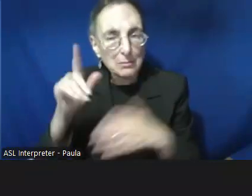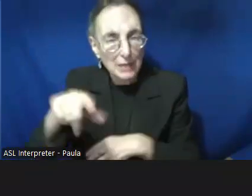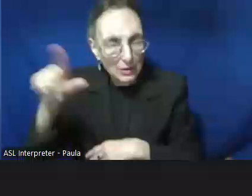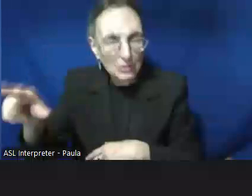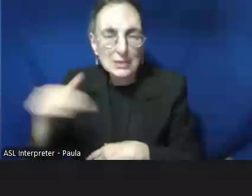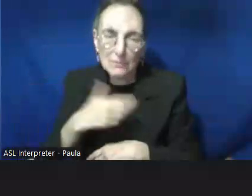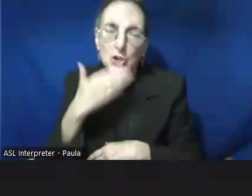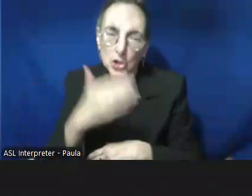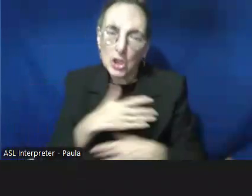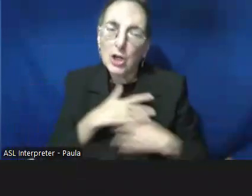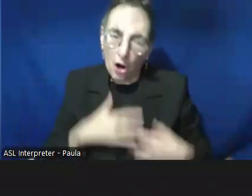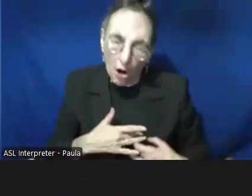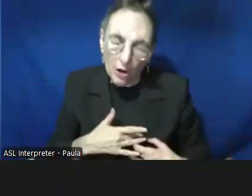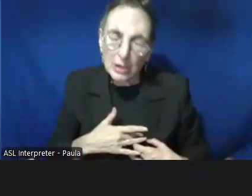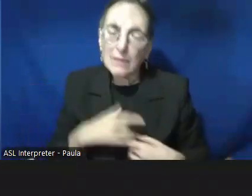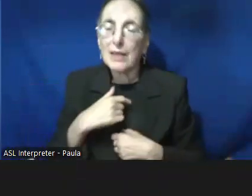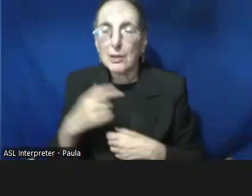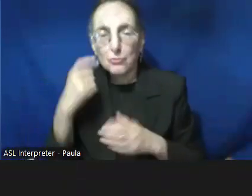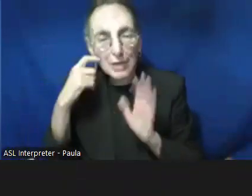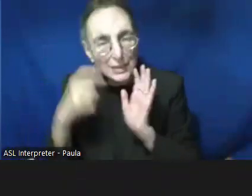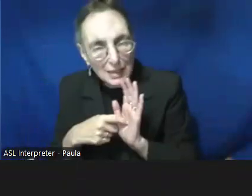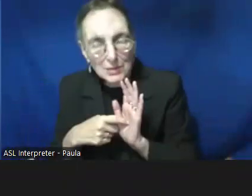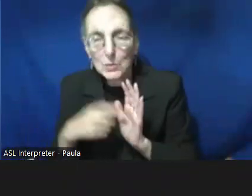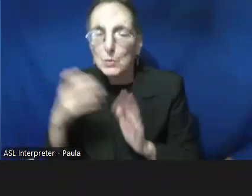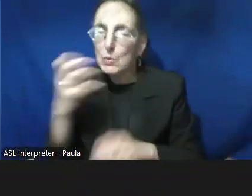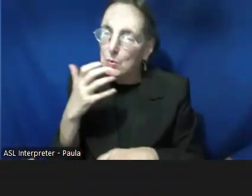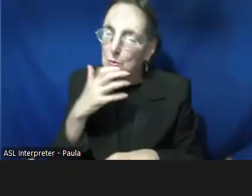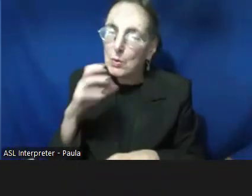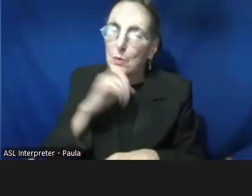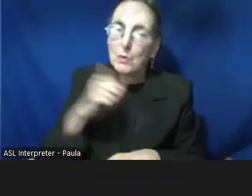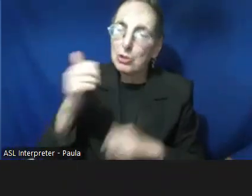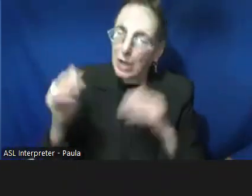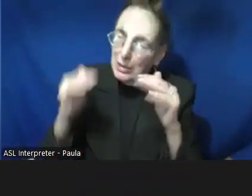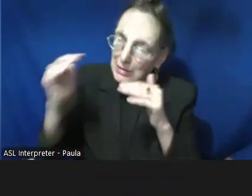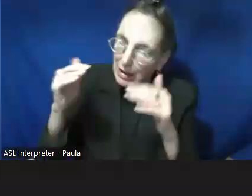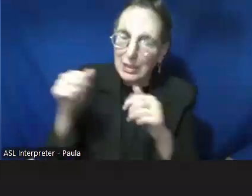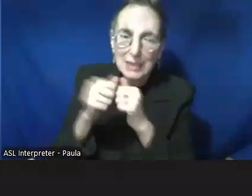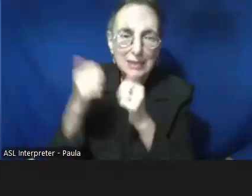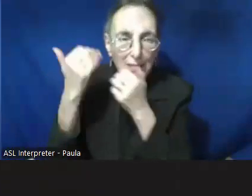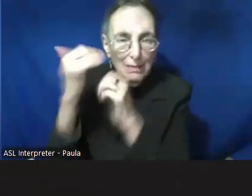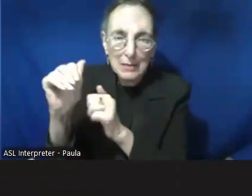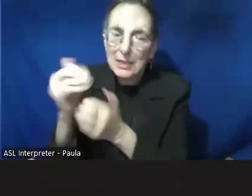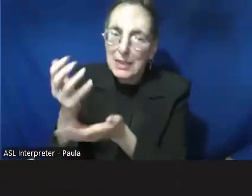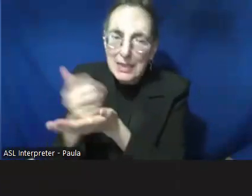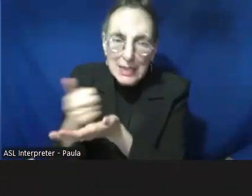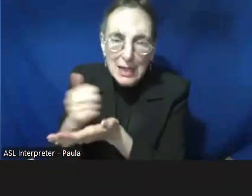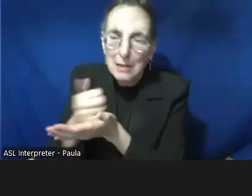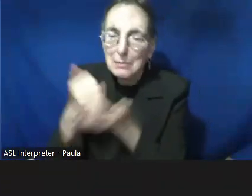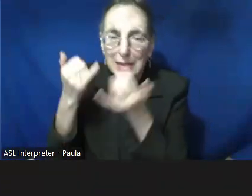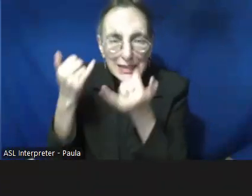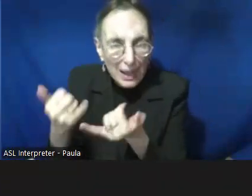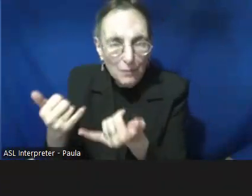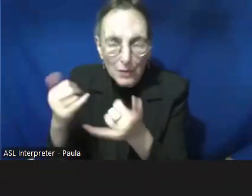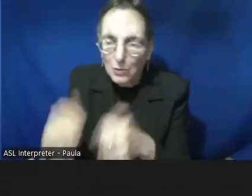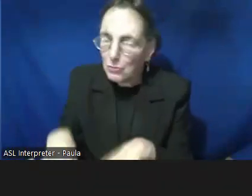heart, and they recognize that, you know, this is a senior, an older adult on a limited income that's now raising the